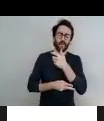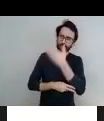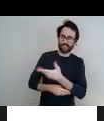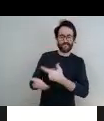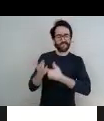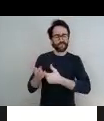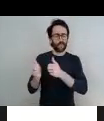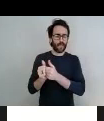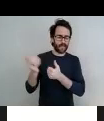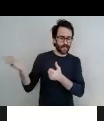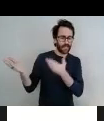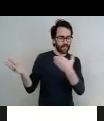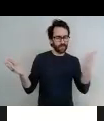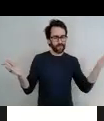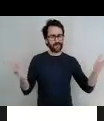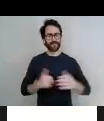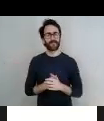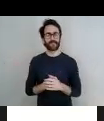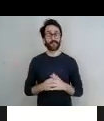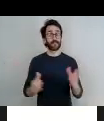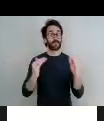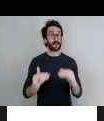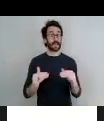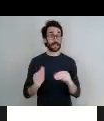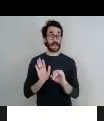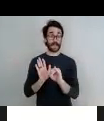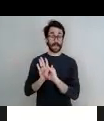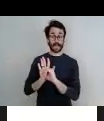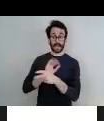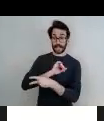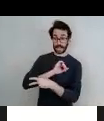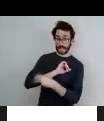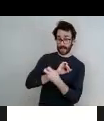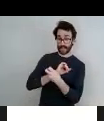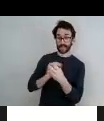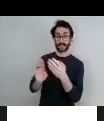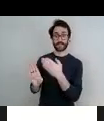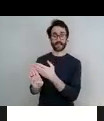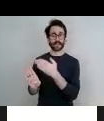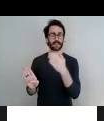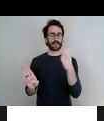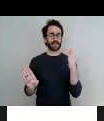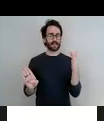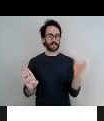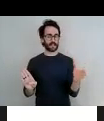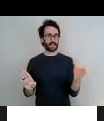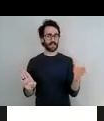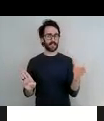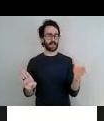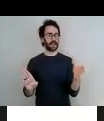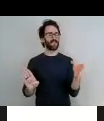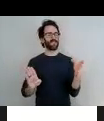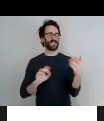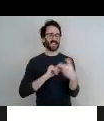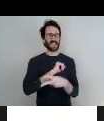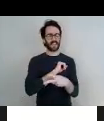So next on the list is identity theft and identity fraud. Identity theft occurs when a victim's